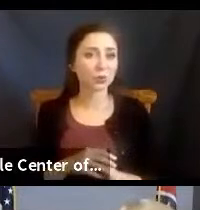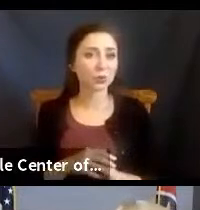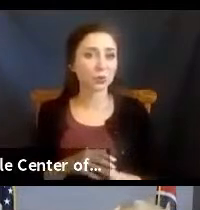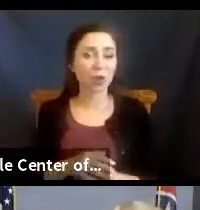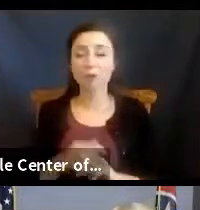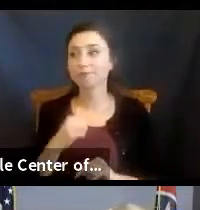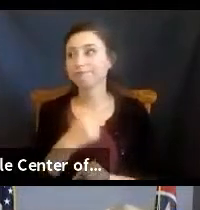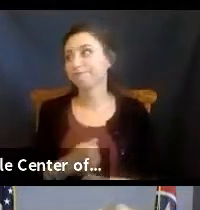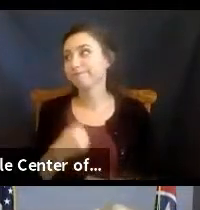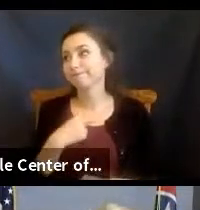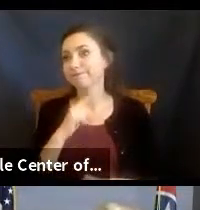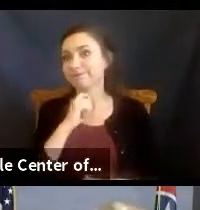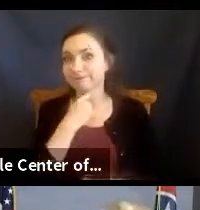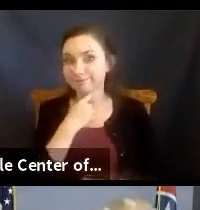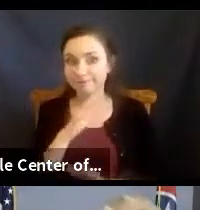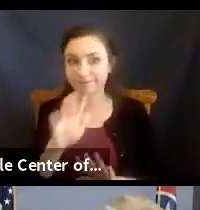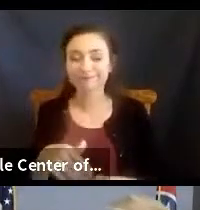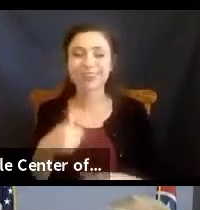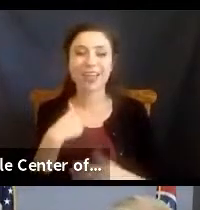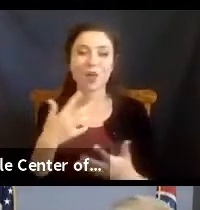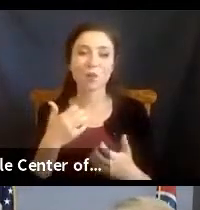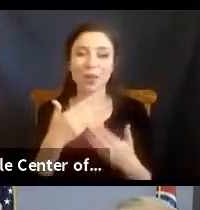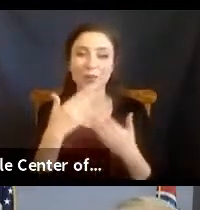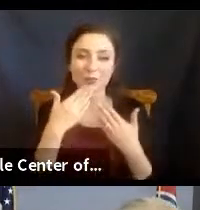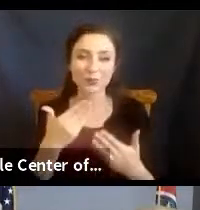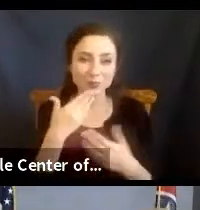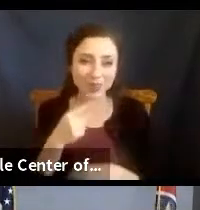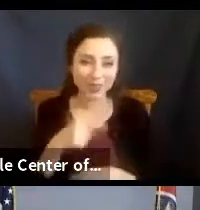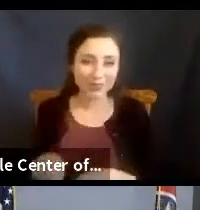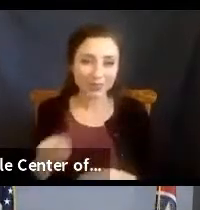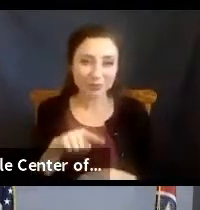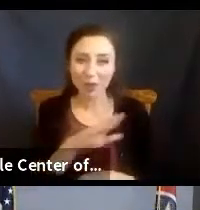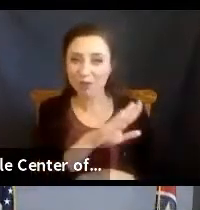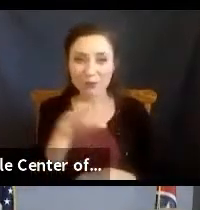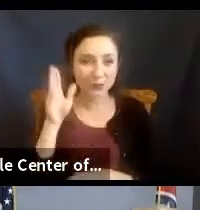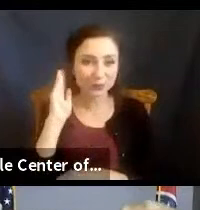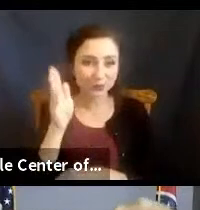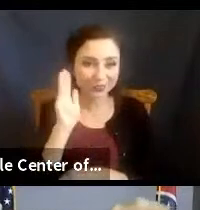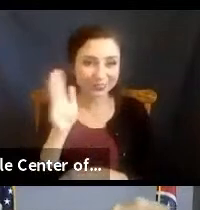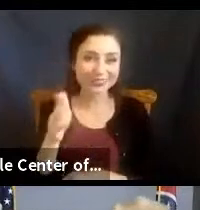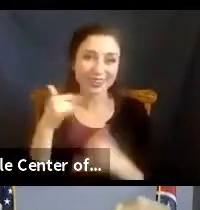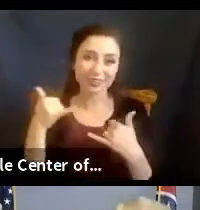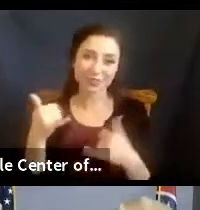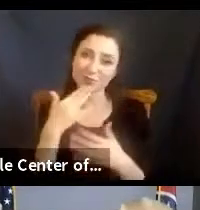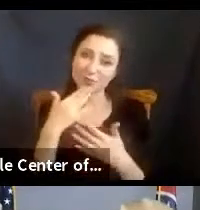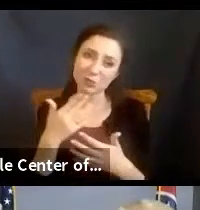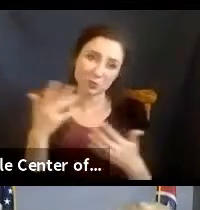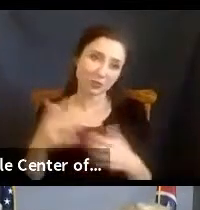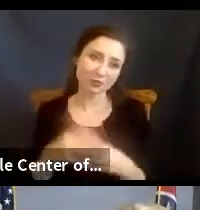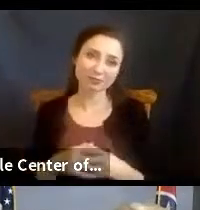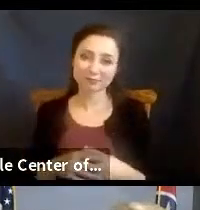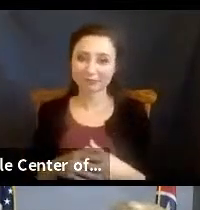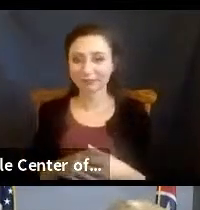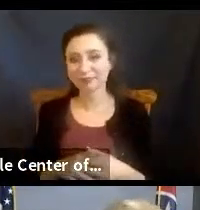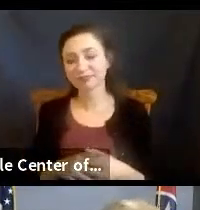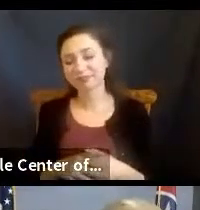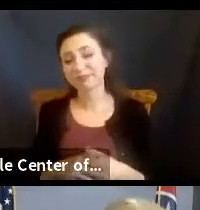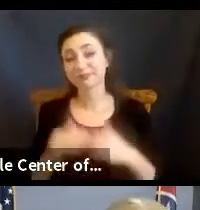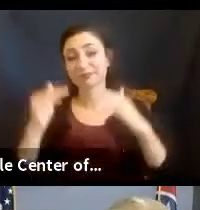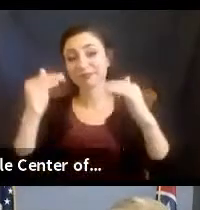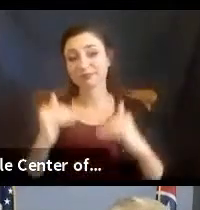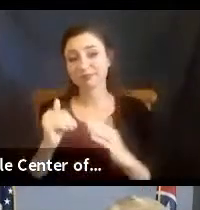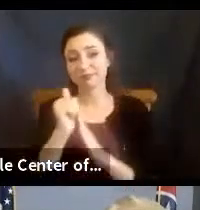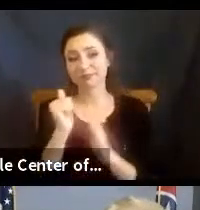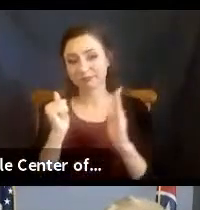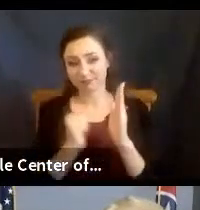I've muted again. I was thanking everybody for their input and presentations. Thank you. Thank you. Next on the